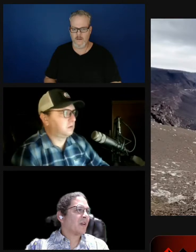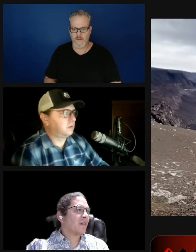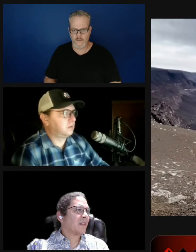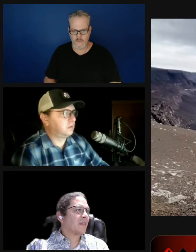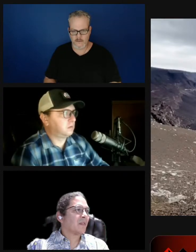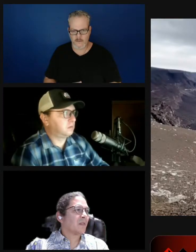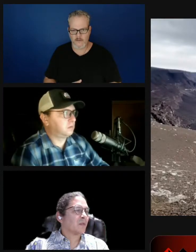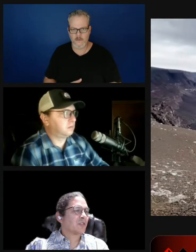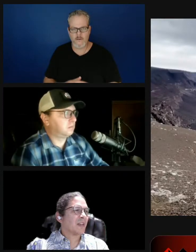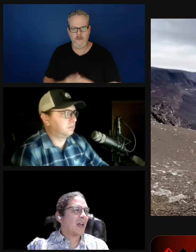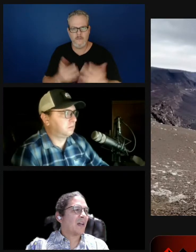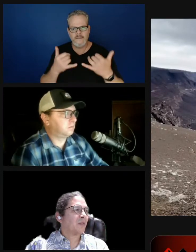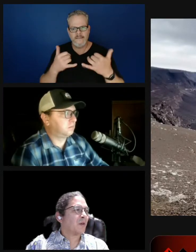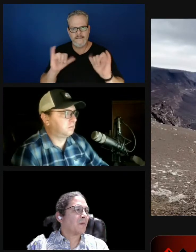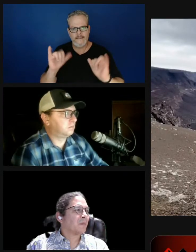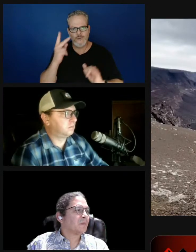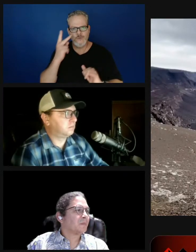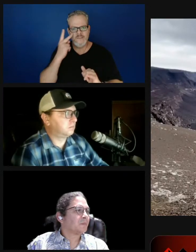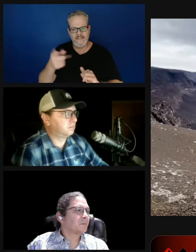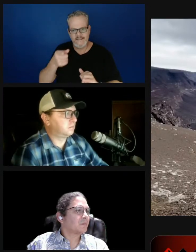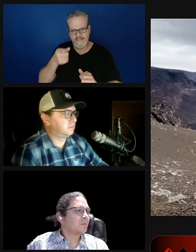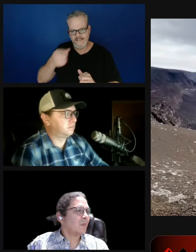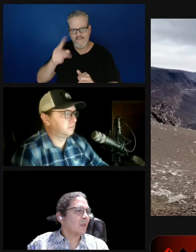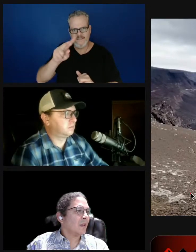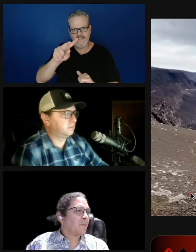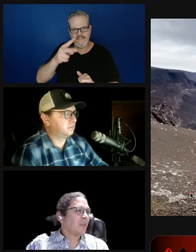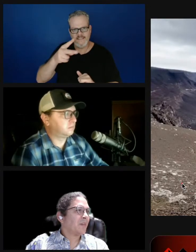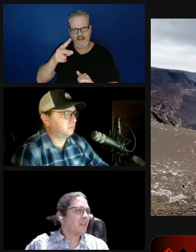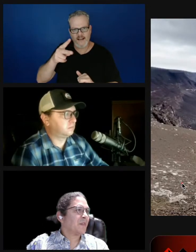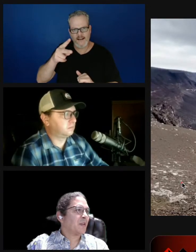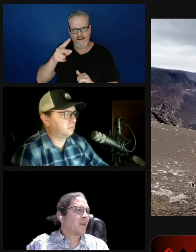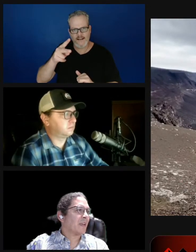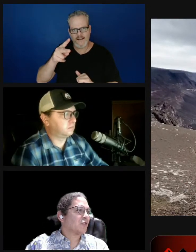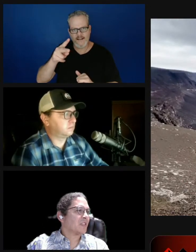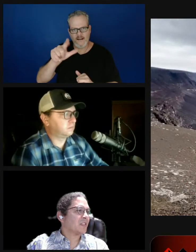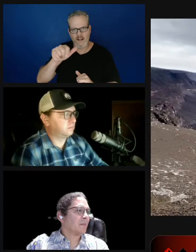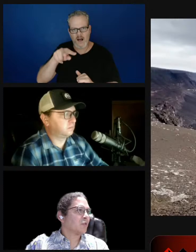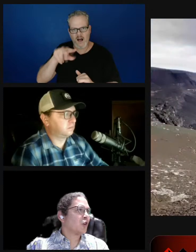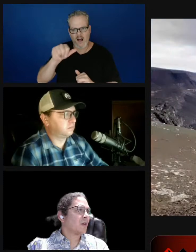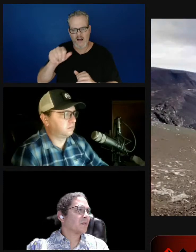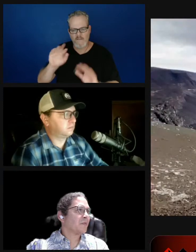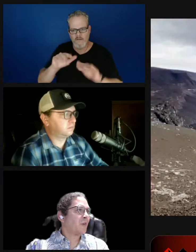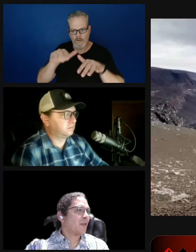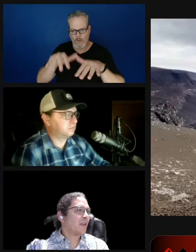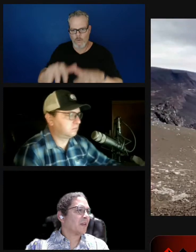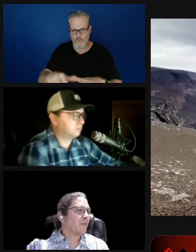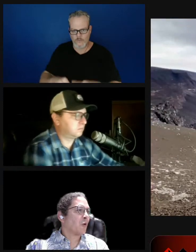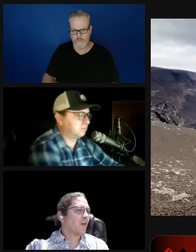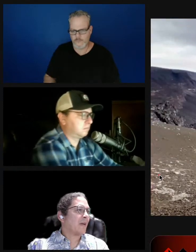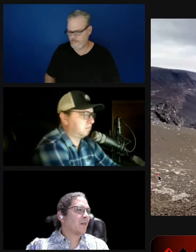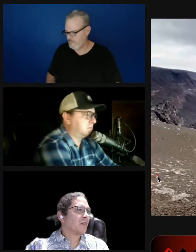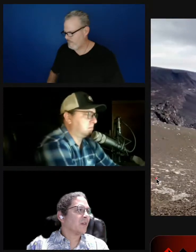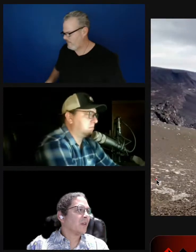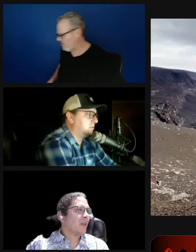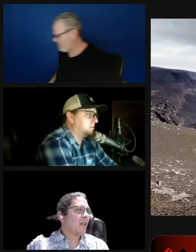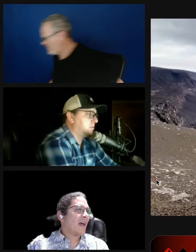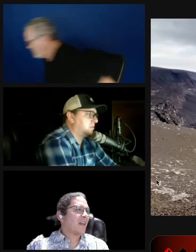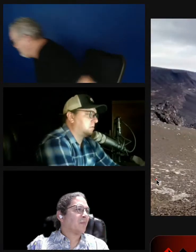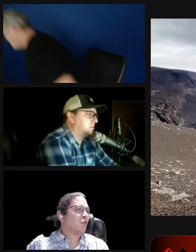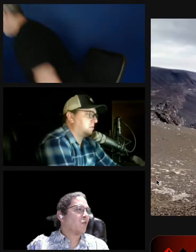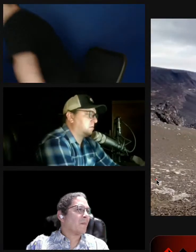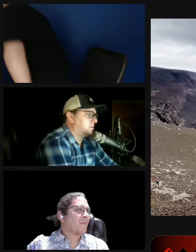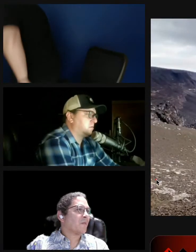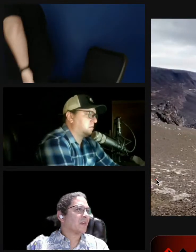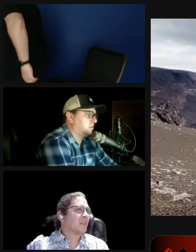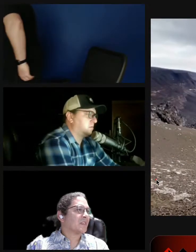way over there that looks like an flow. And even in this video, you can occasionally see chunks falling in the foreground out